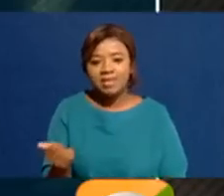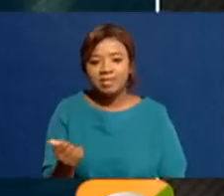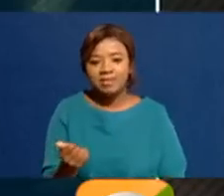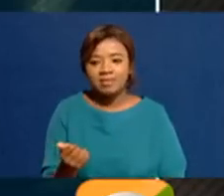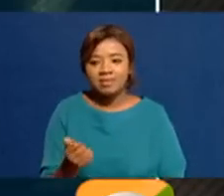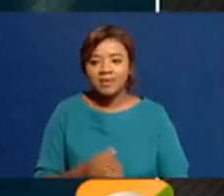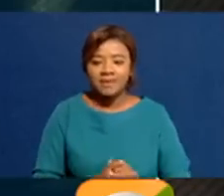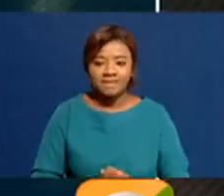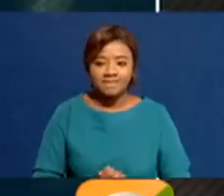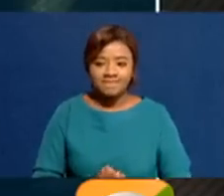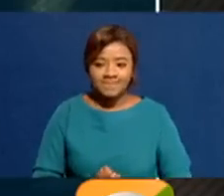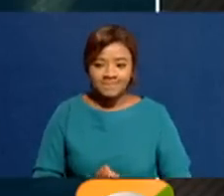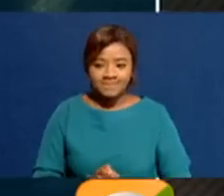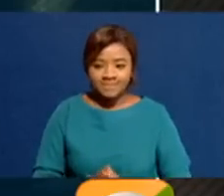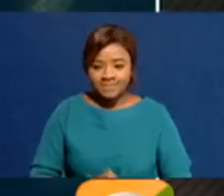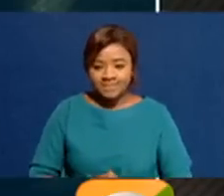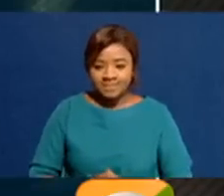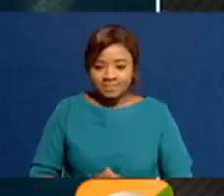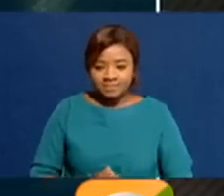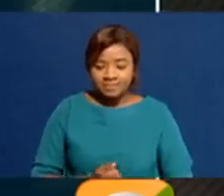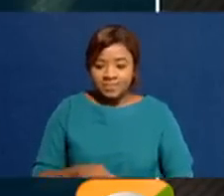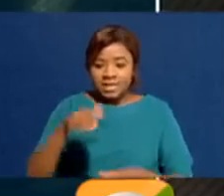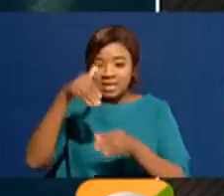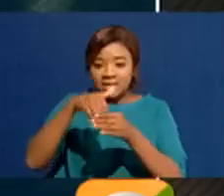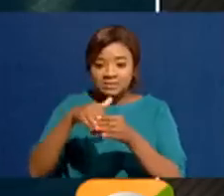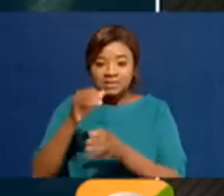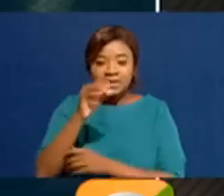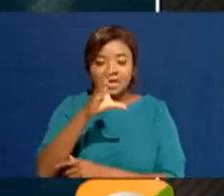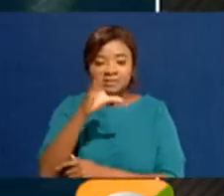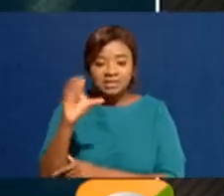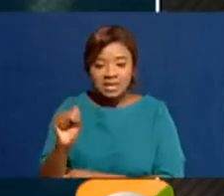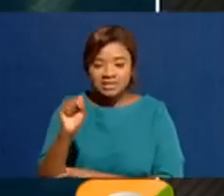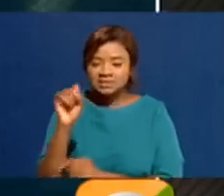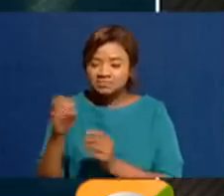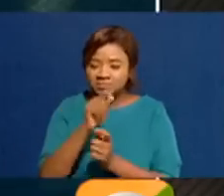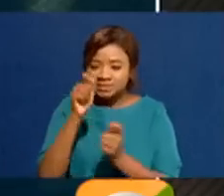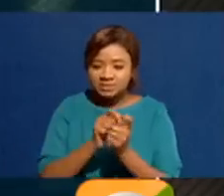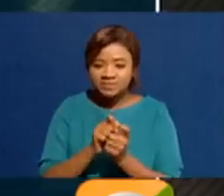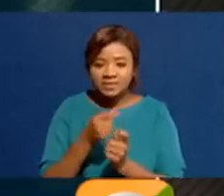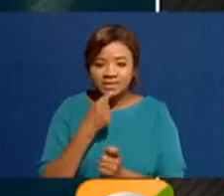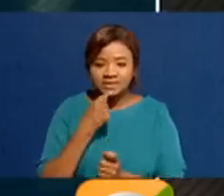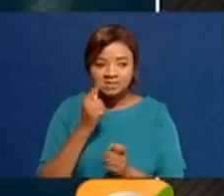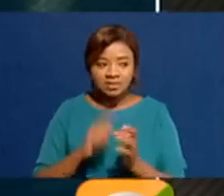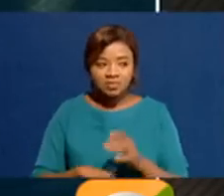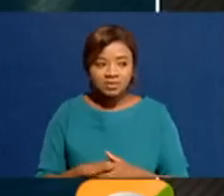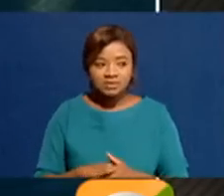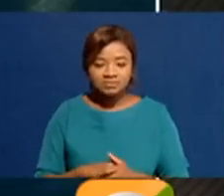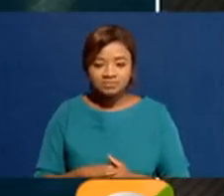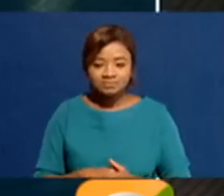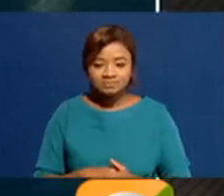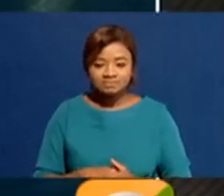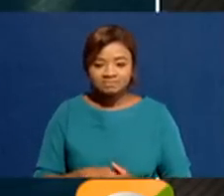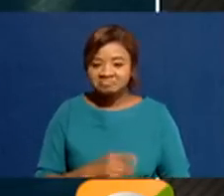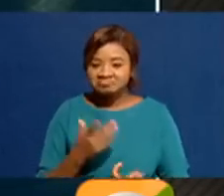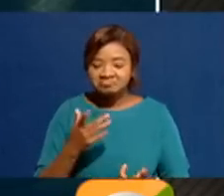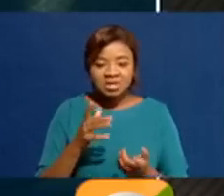as changes. Well, the Interior CS was categorical and said that it is not feasible for